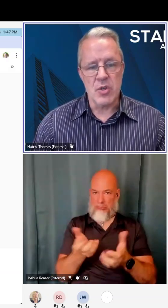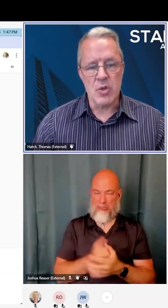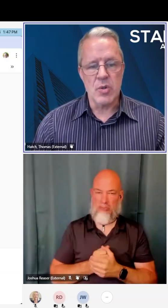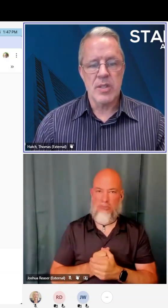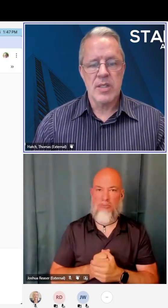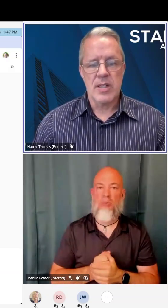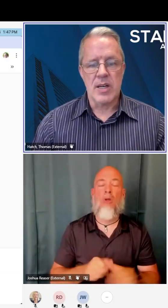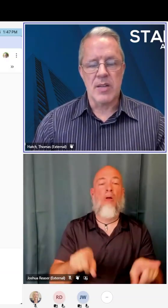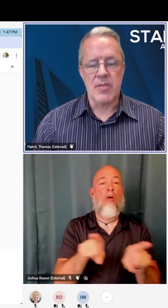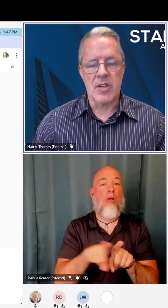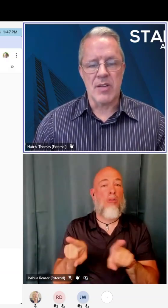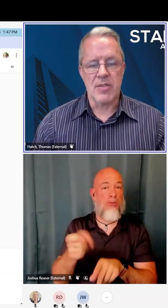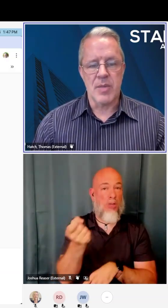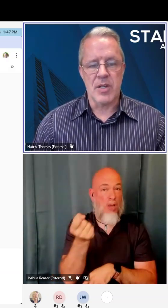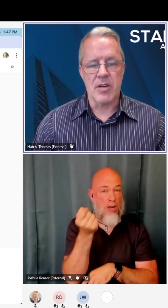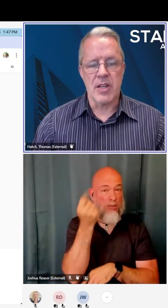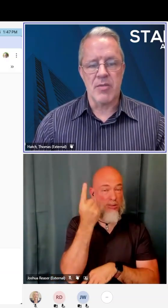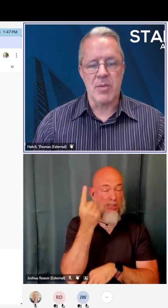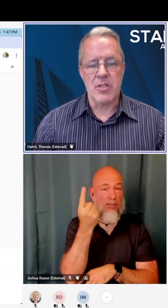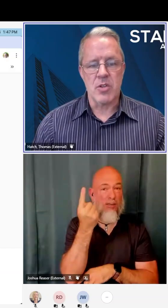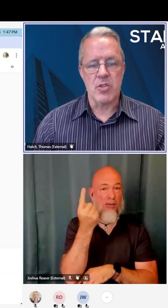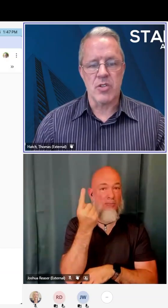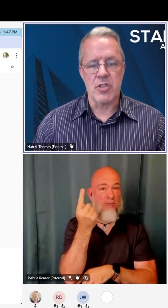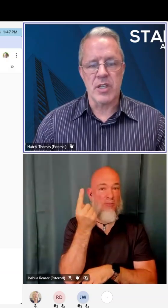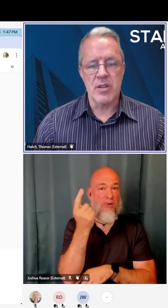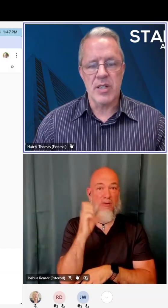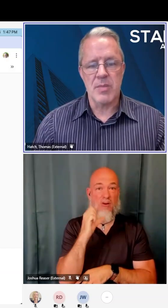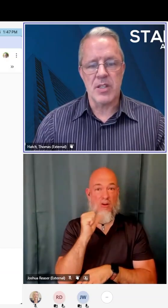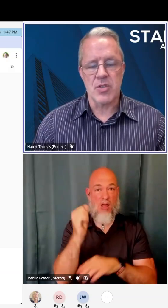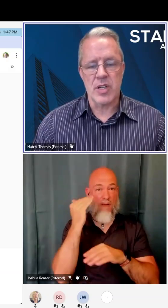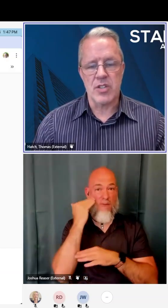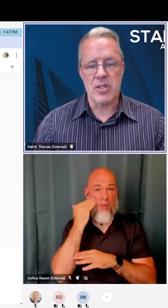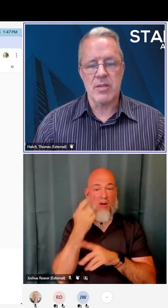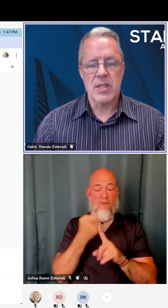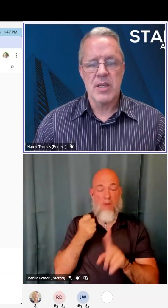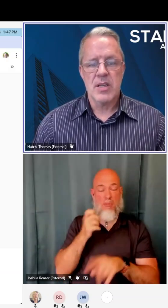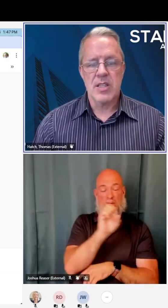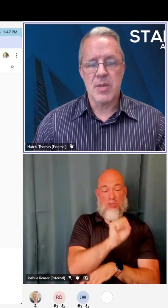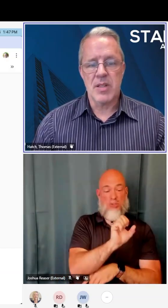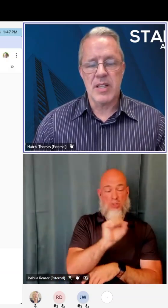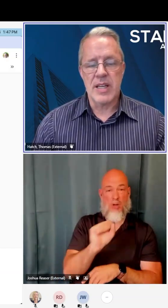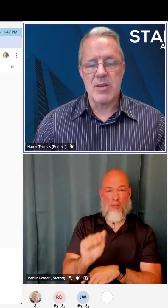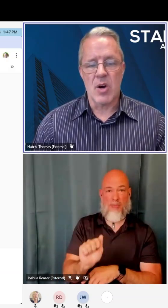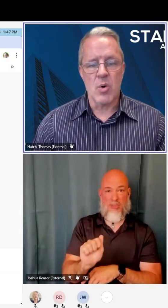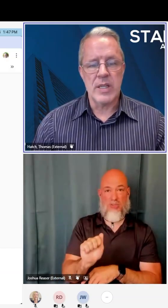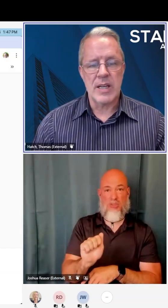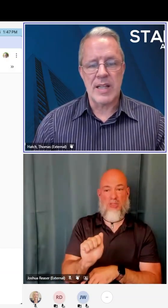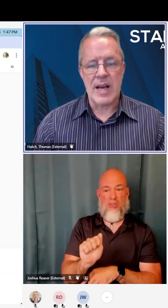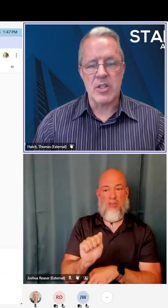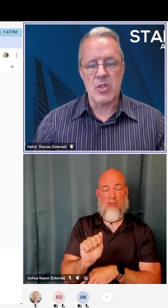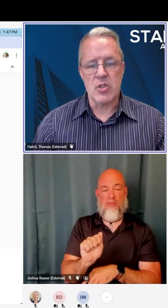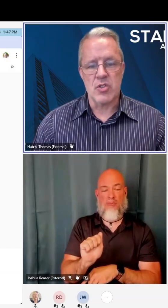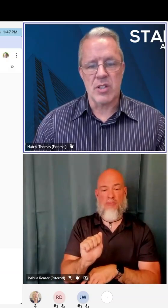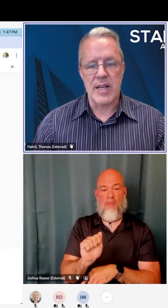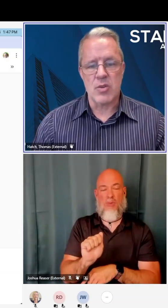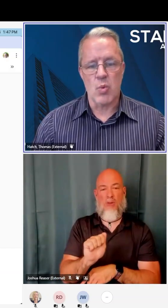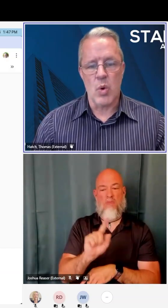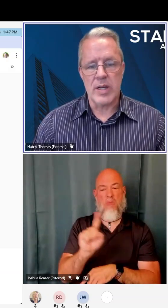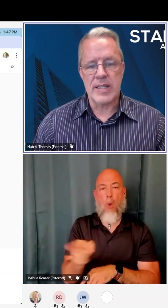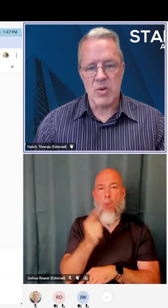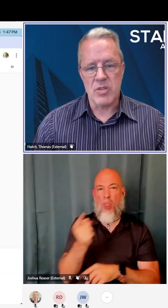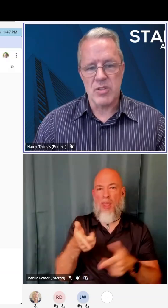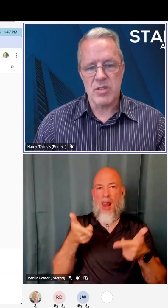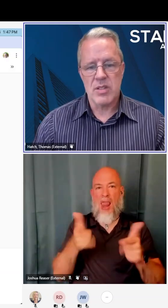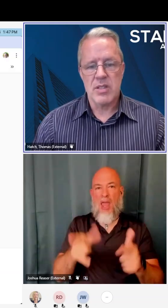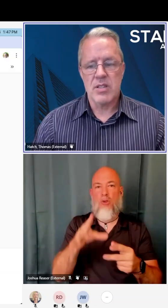understand too, if you're not familiar, that from the Social Security Administration, typically they only allow you to select